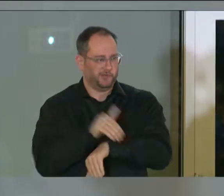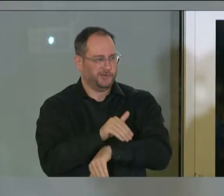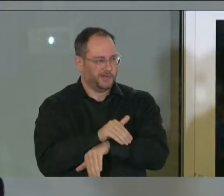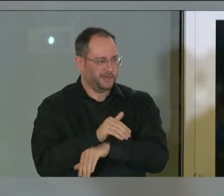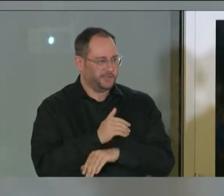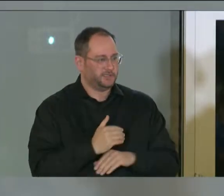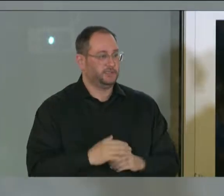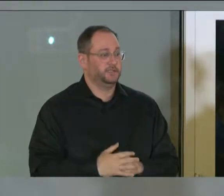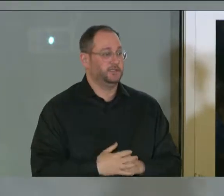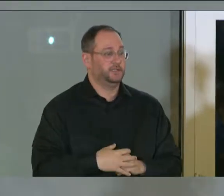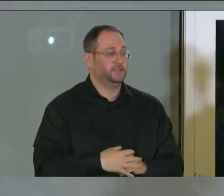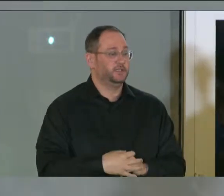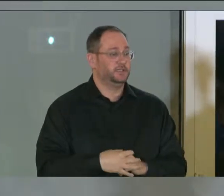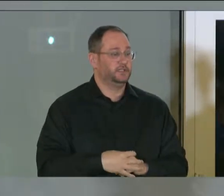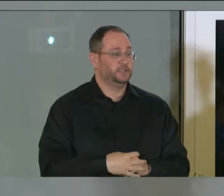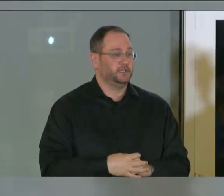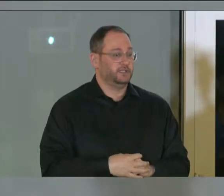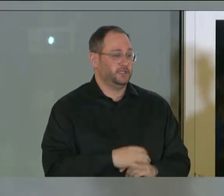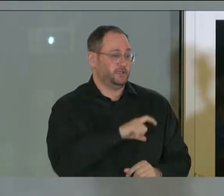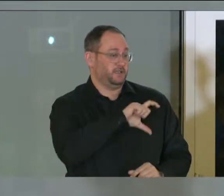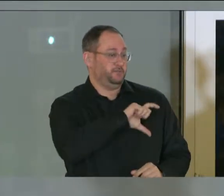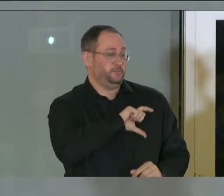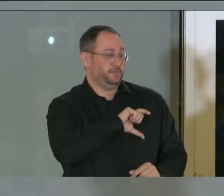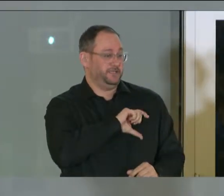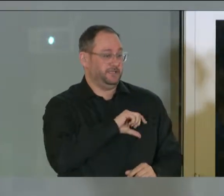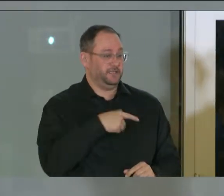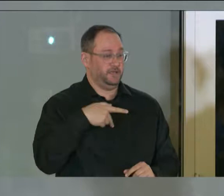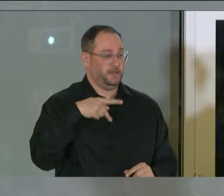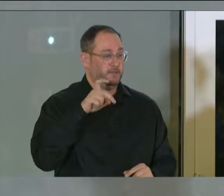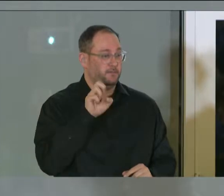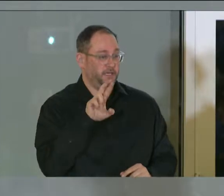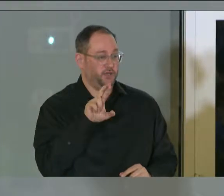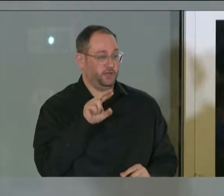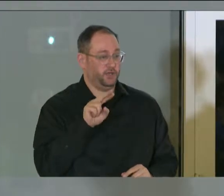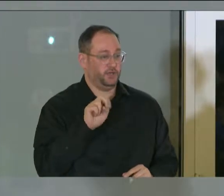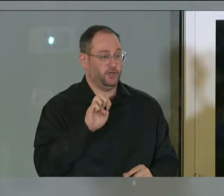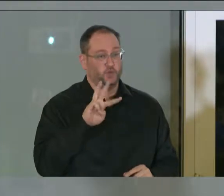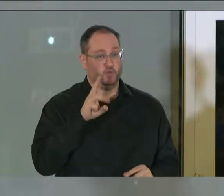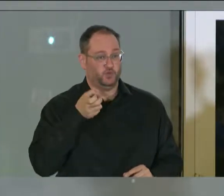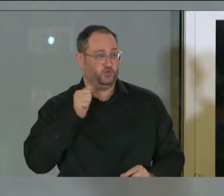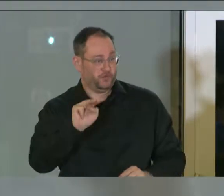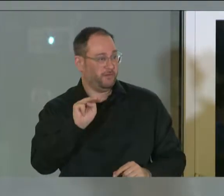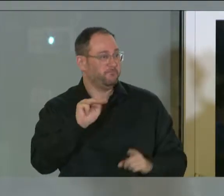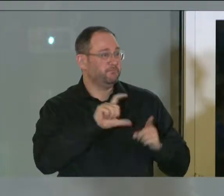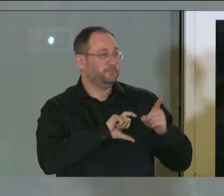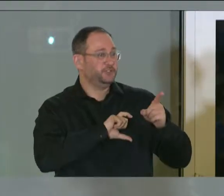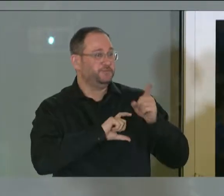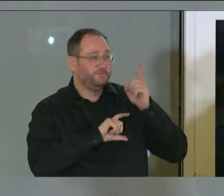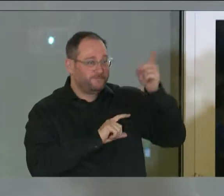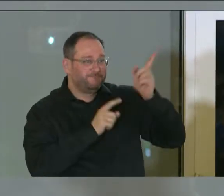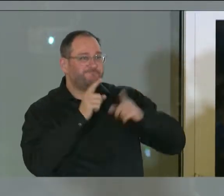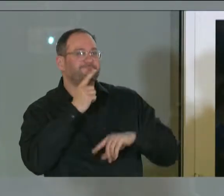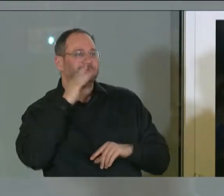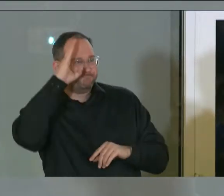here, Peter Newsham, and he's in the back. I see the Director of our libraries, Rich Reyes-Gavlin. I see our Fire